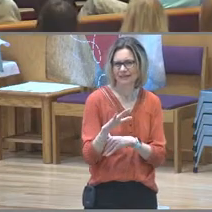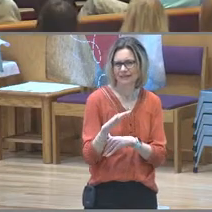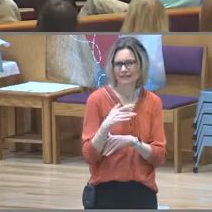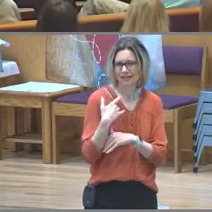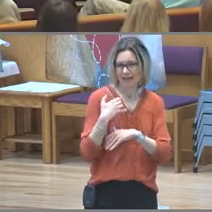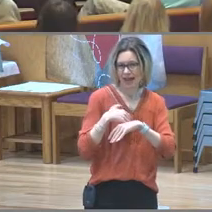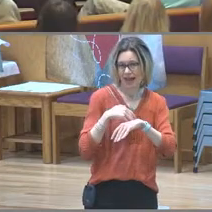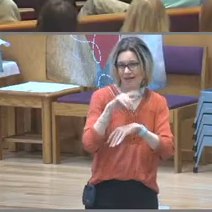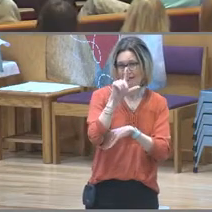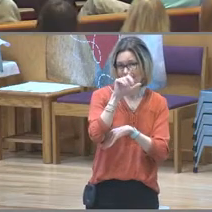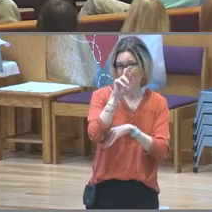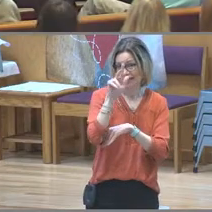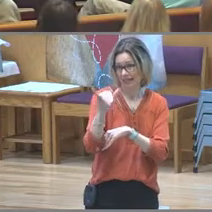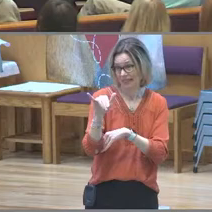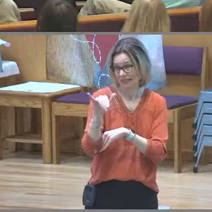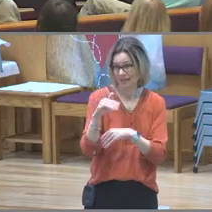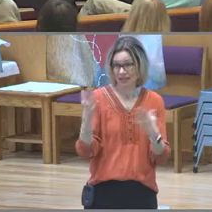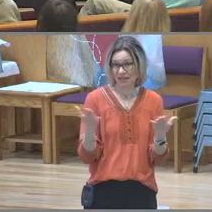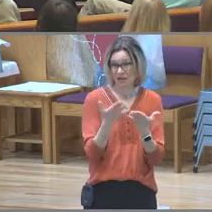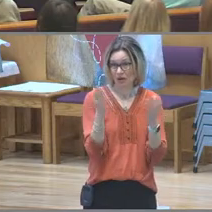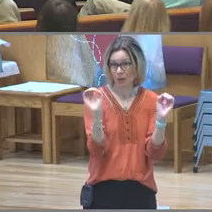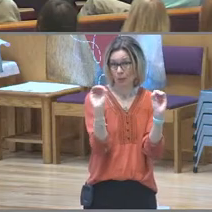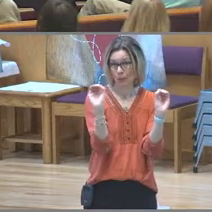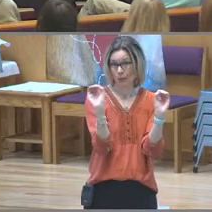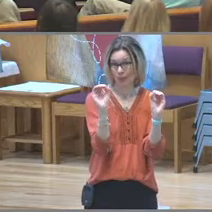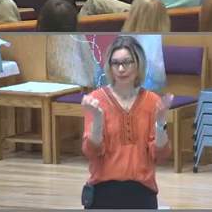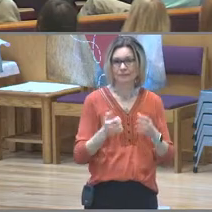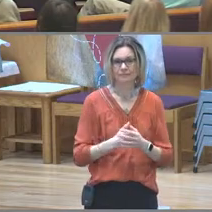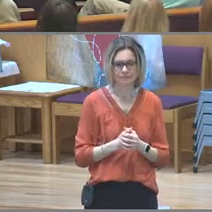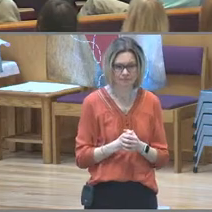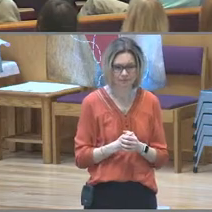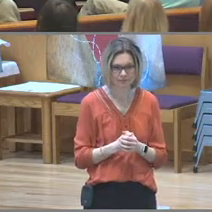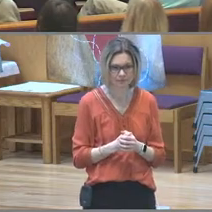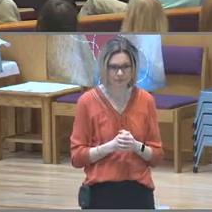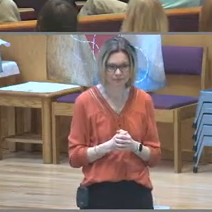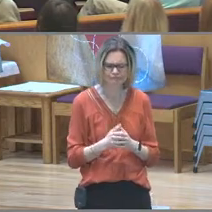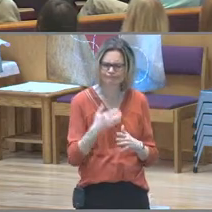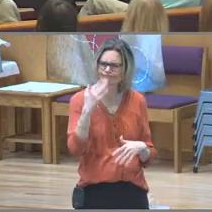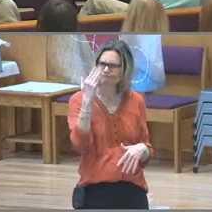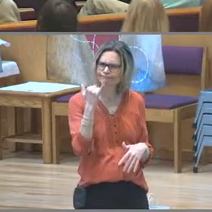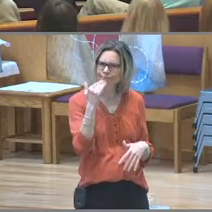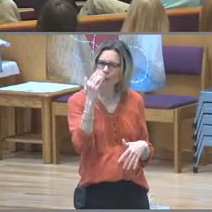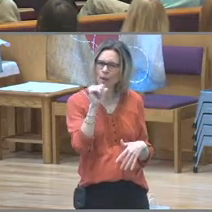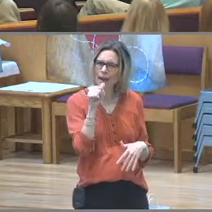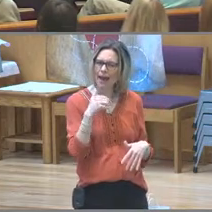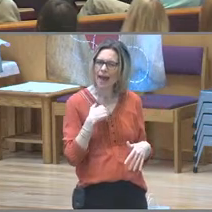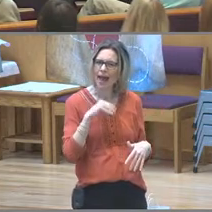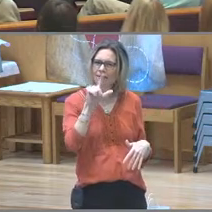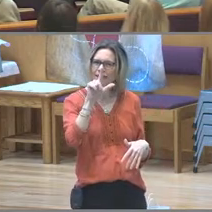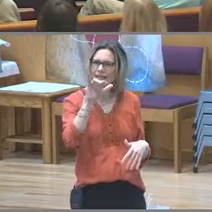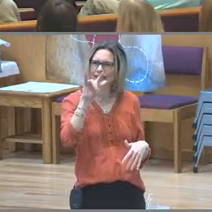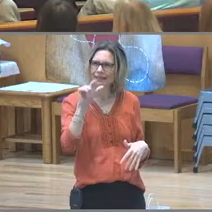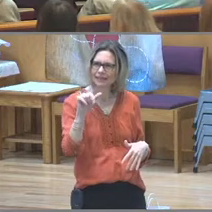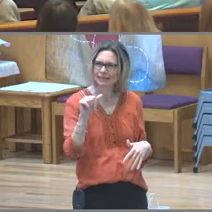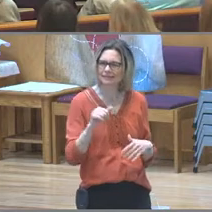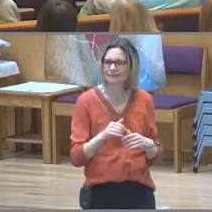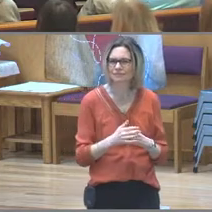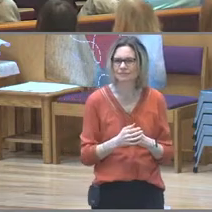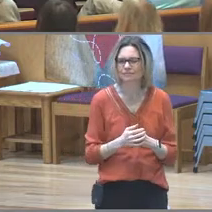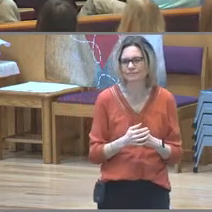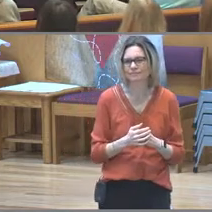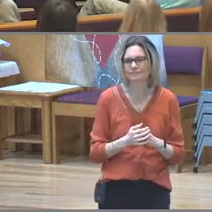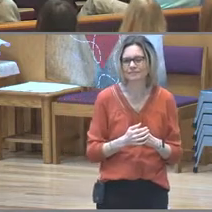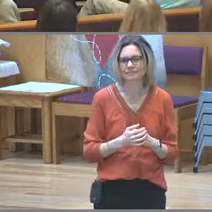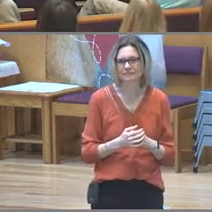Easter lilies. Easter lilies, but I don't have any here today. So why is that? There's one there. I didn't see